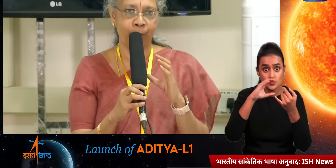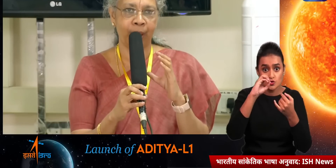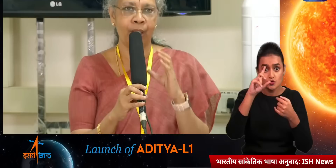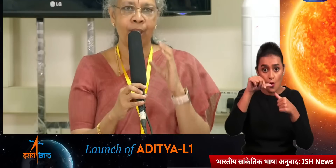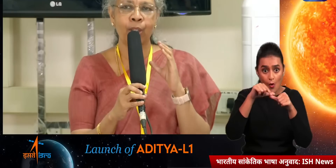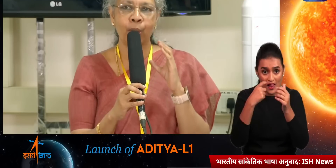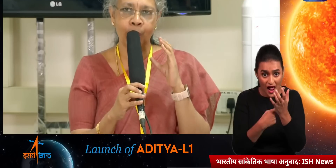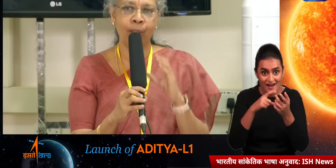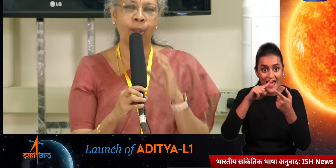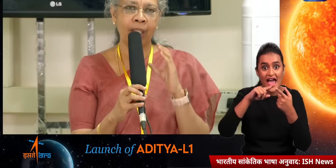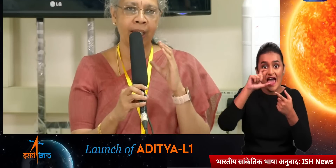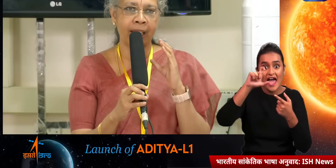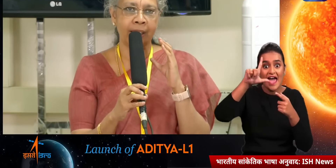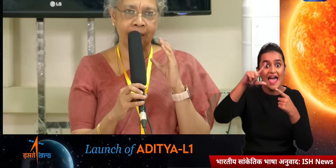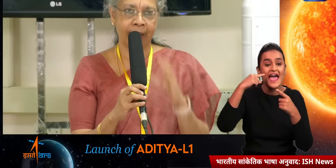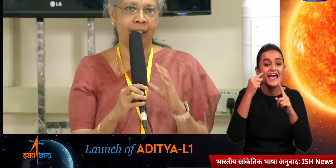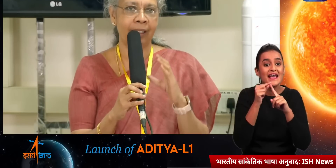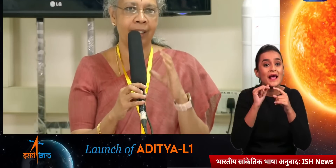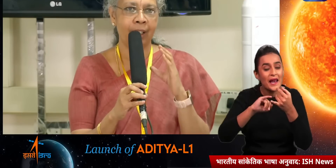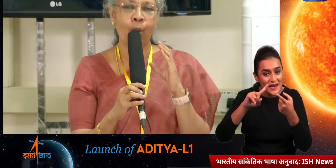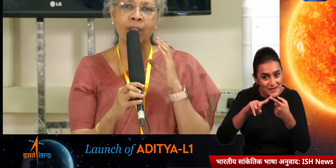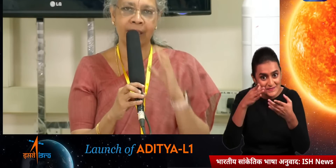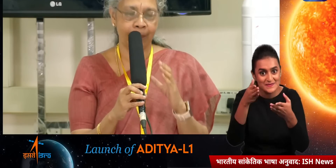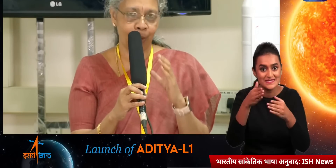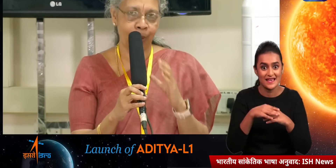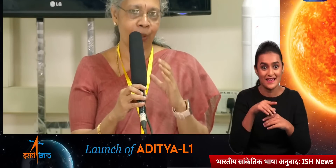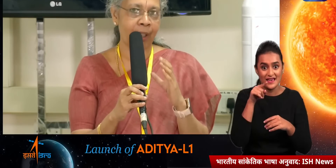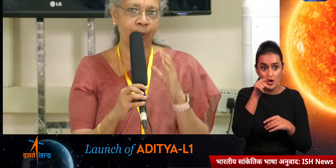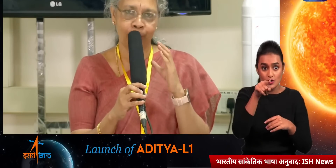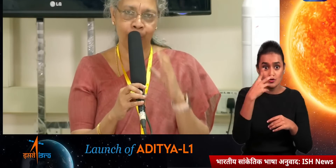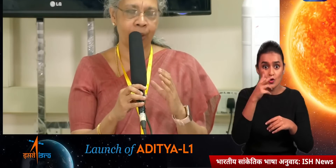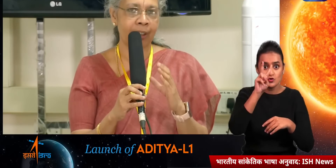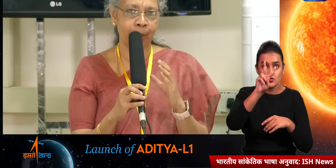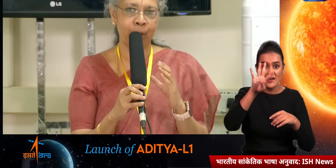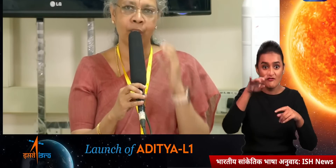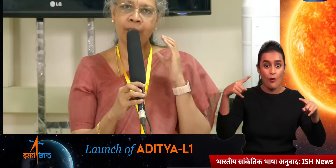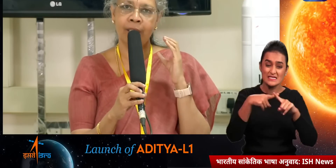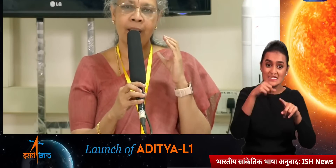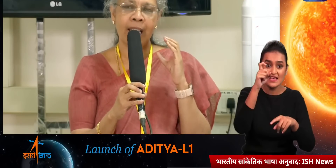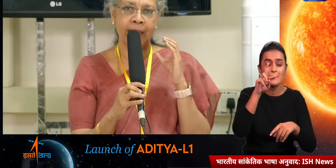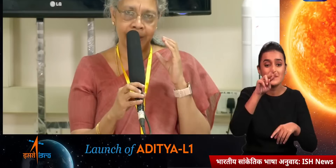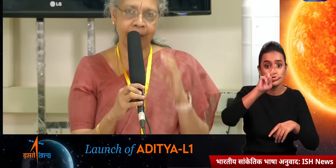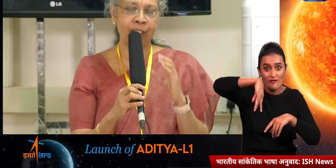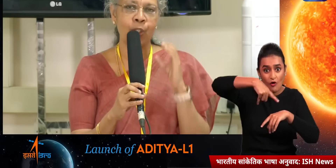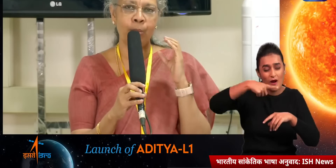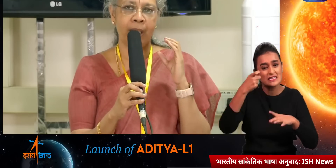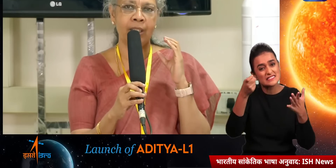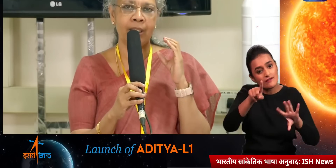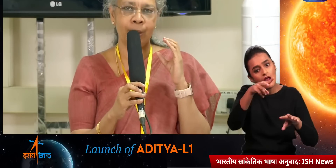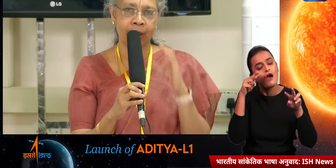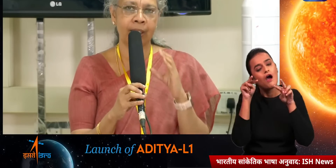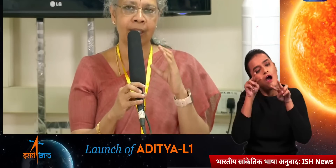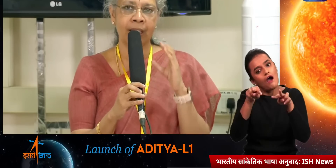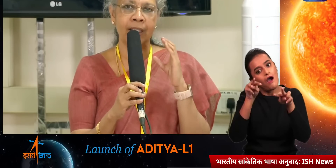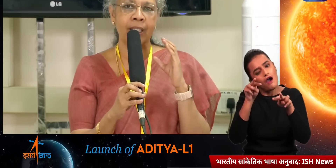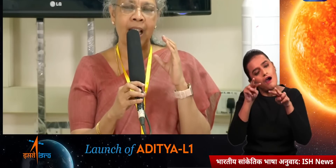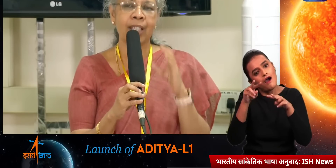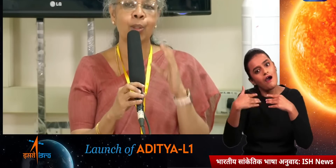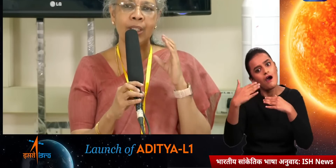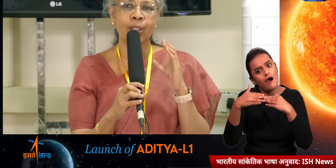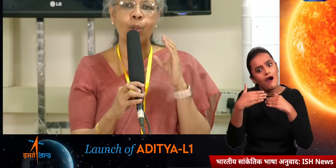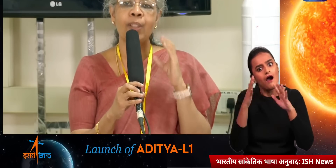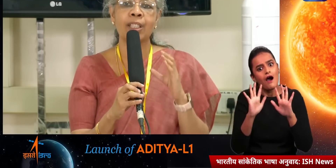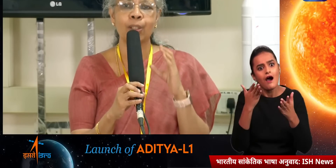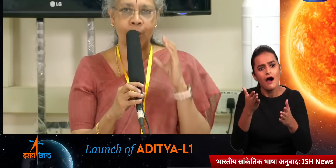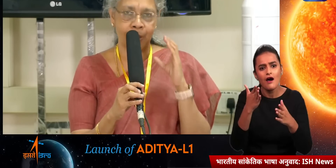the instrument. So you are looking at the sun all the time, 24/7, through using this mission. And this instrument looks at the sun as